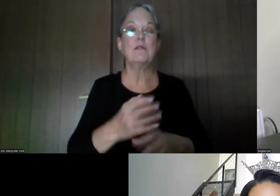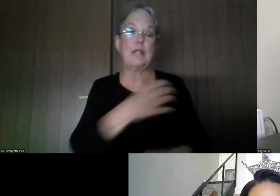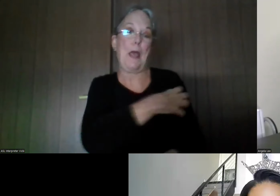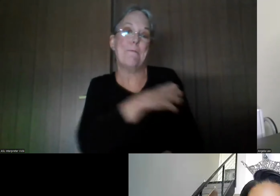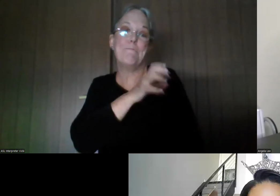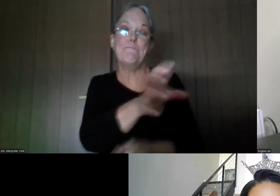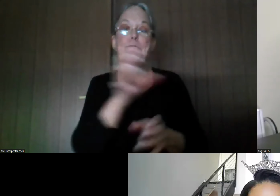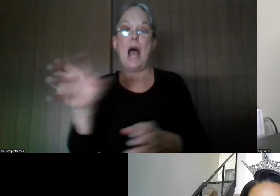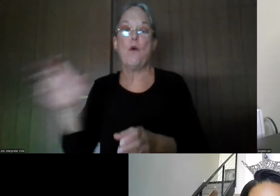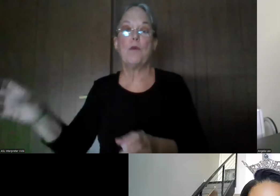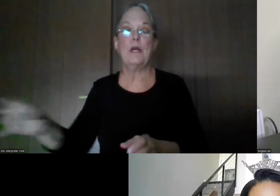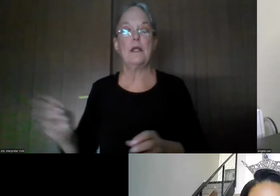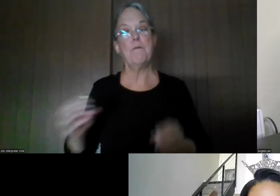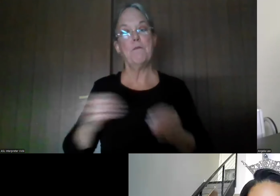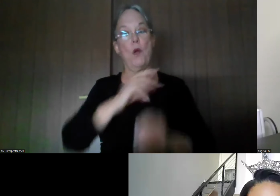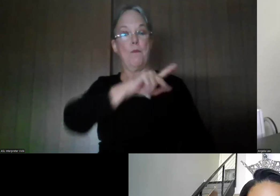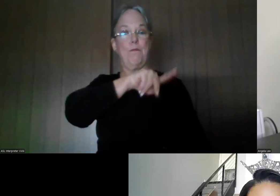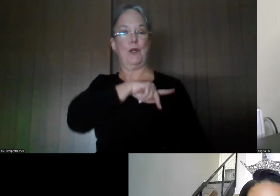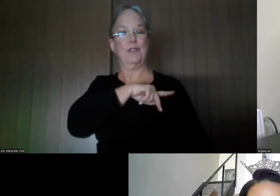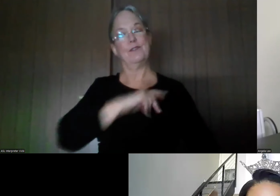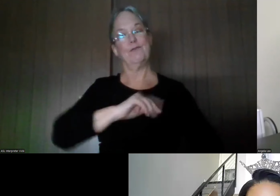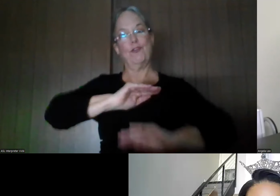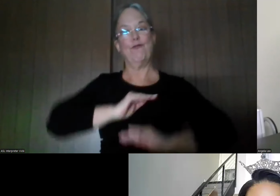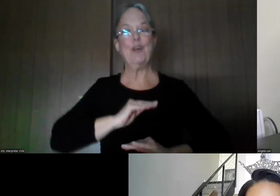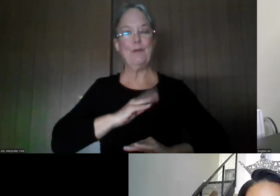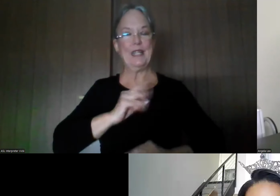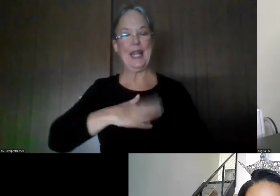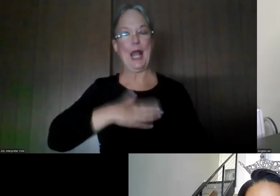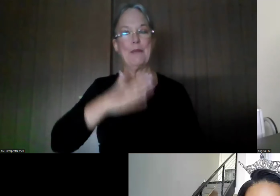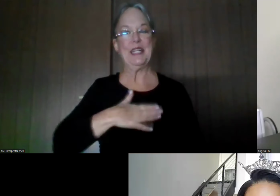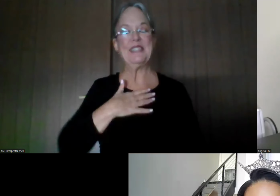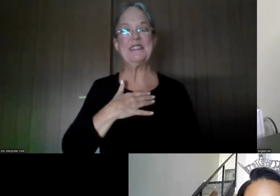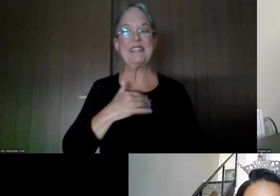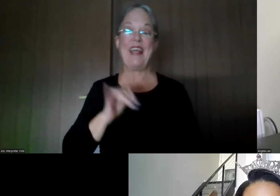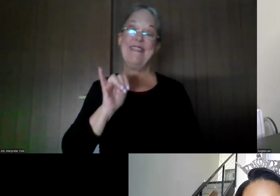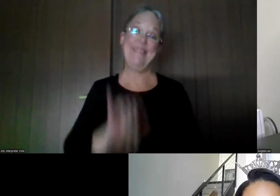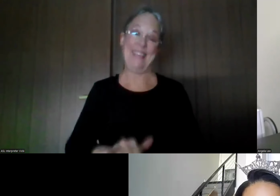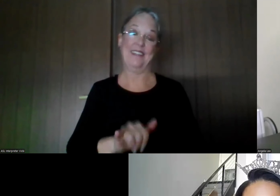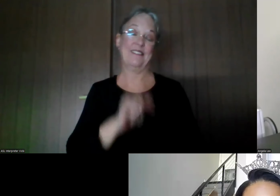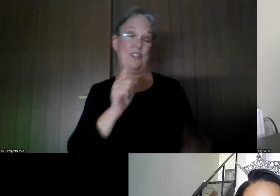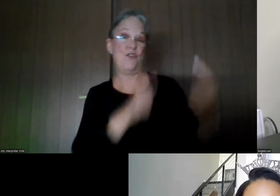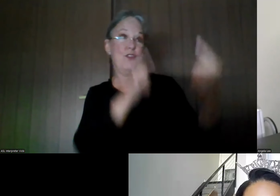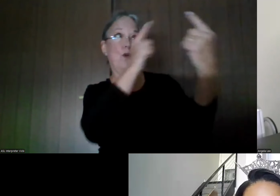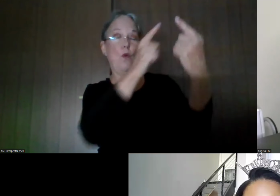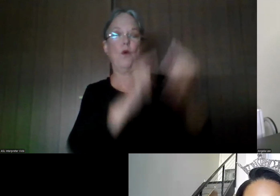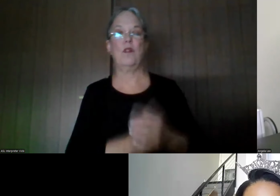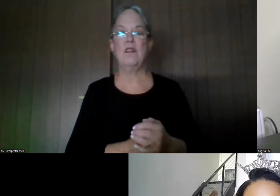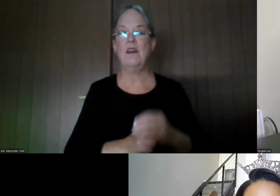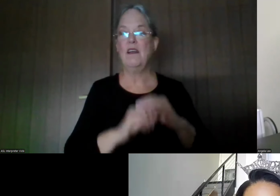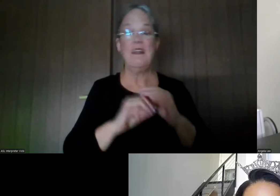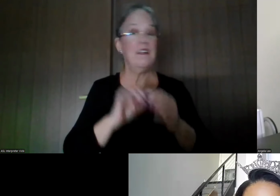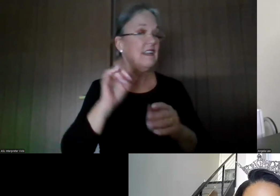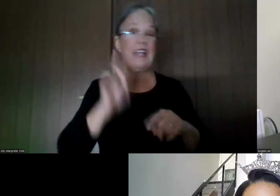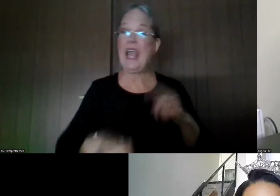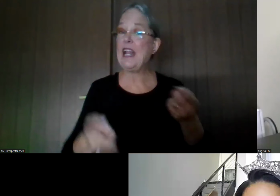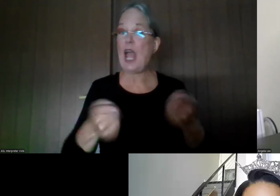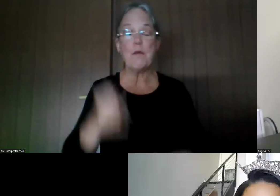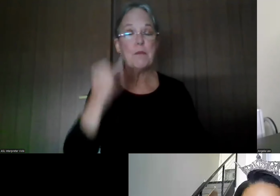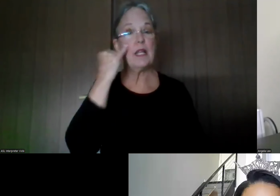and more personal fulfillment and happiness, which is ultimately our goal. And that none of that can happen if we